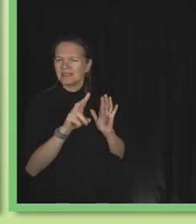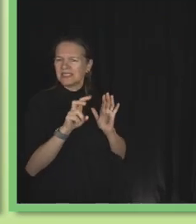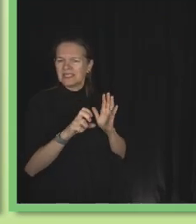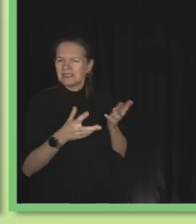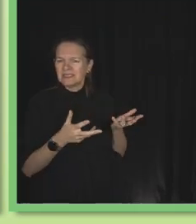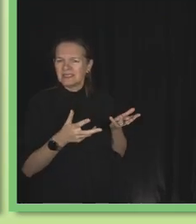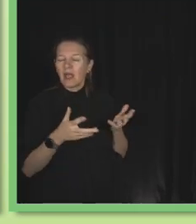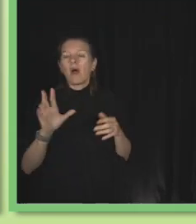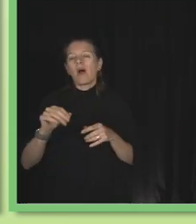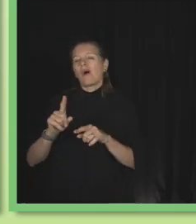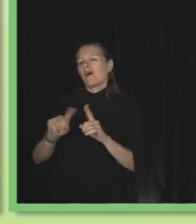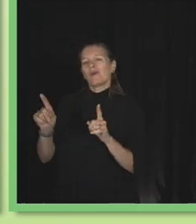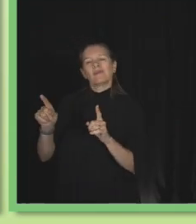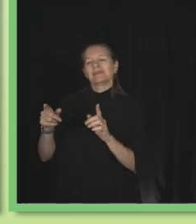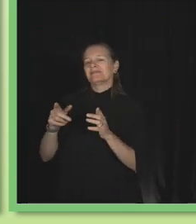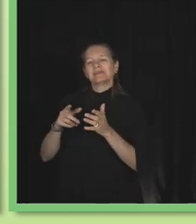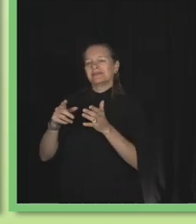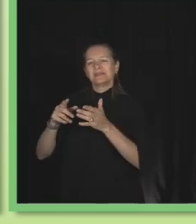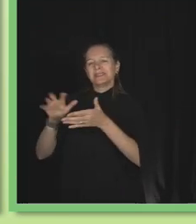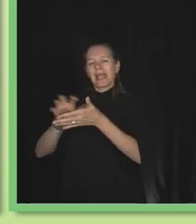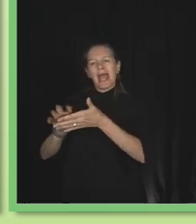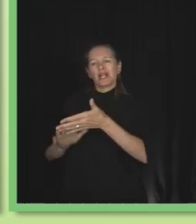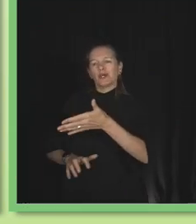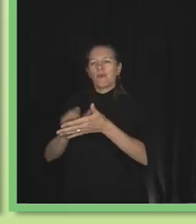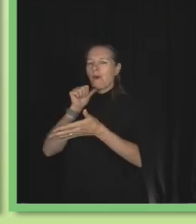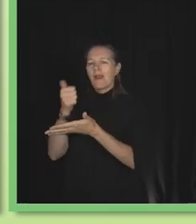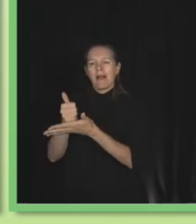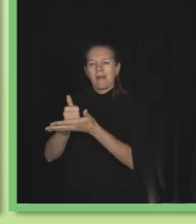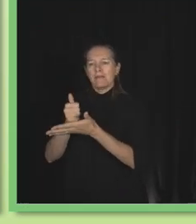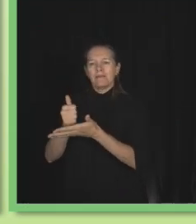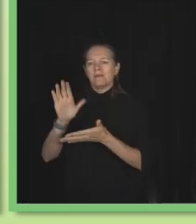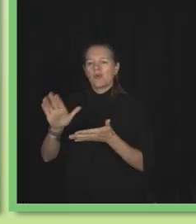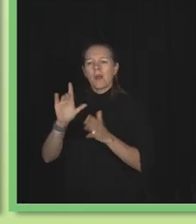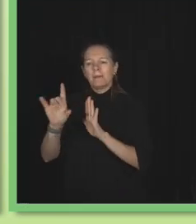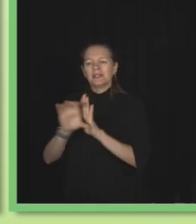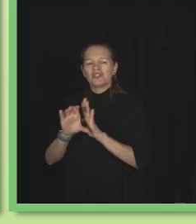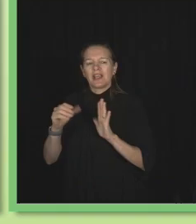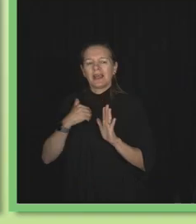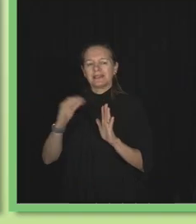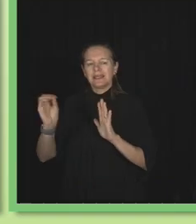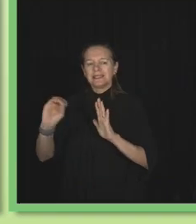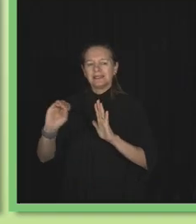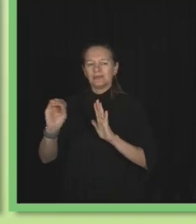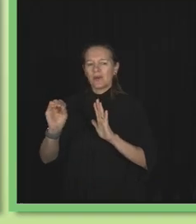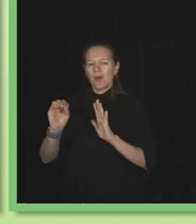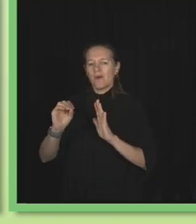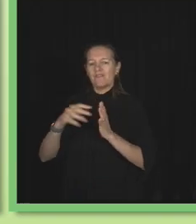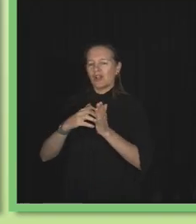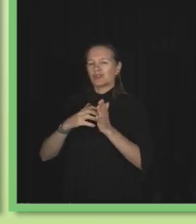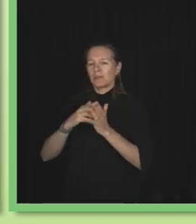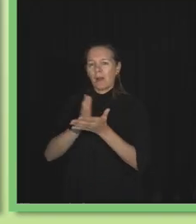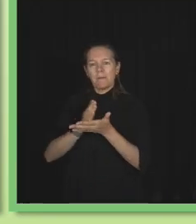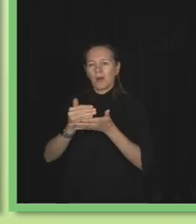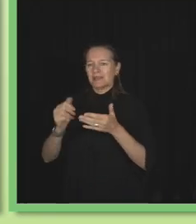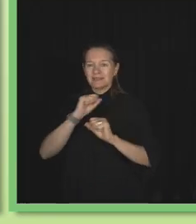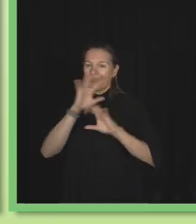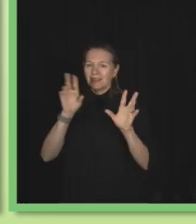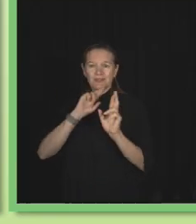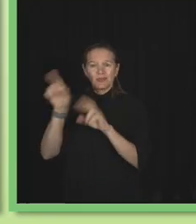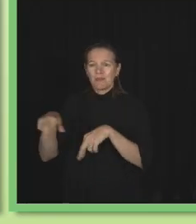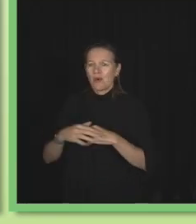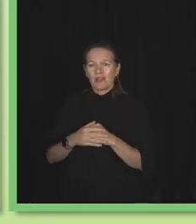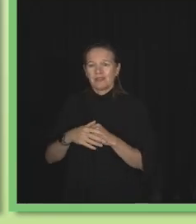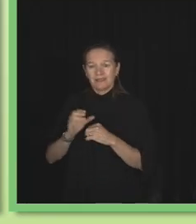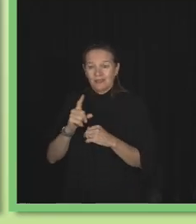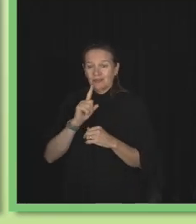scanner will not help. Your image has 0 vulnerable components, so there is nothing to report. It's effectively 0 CVE